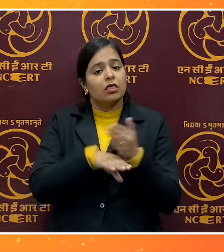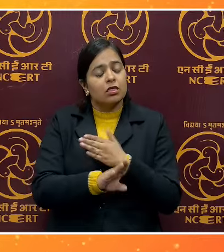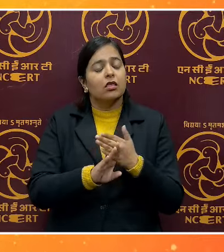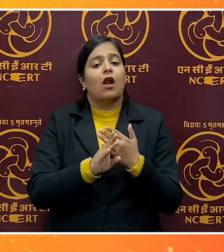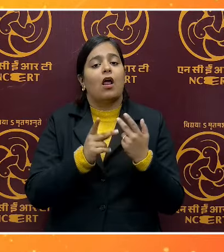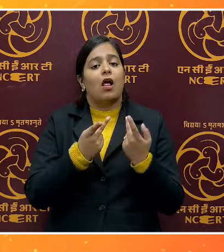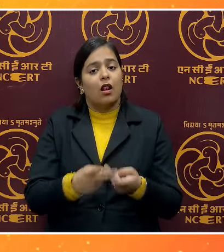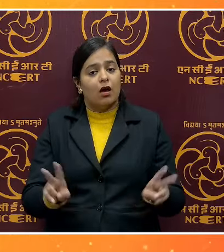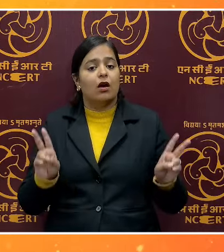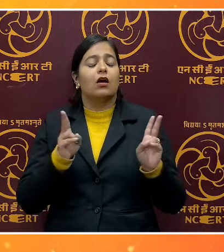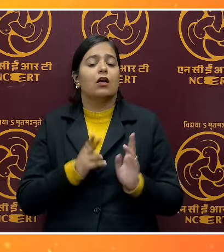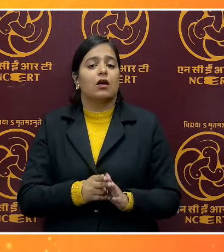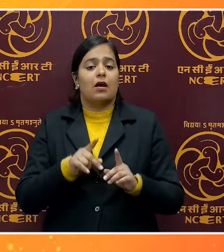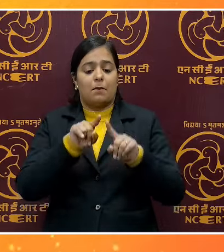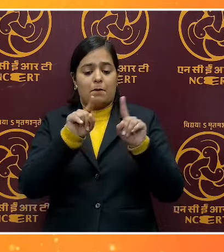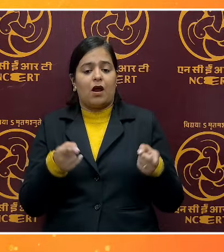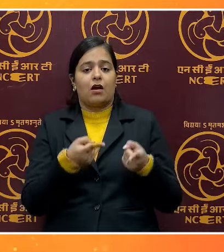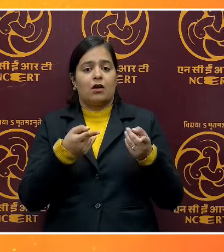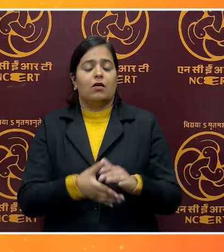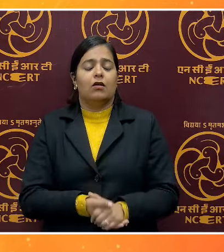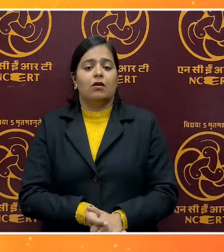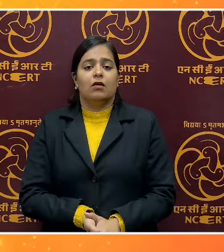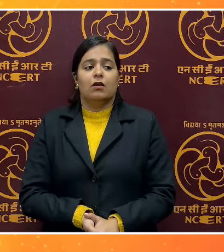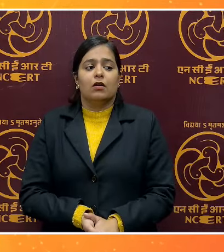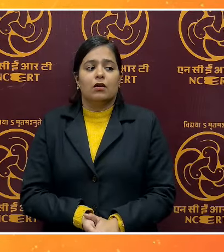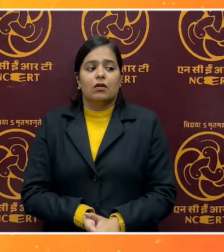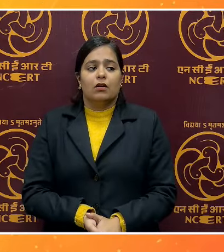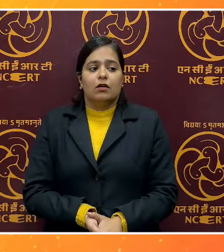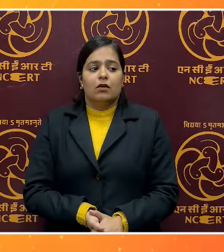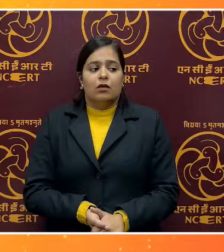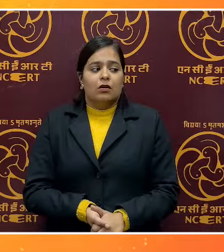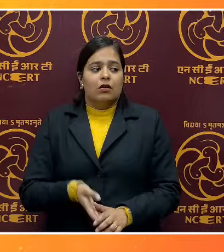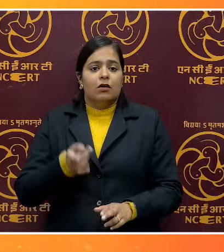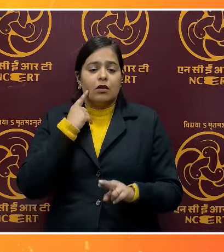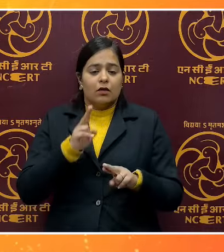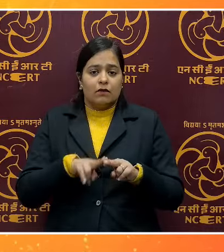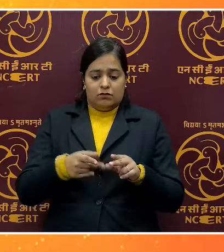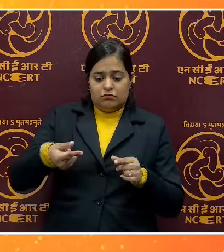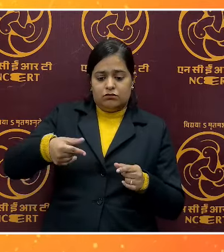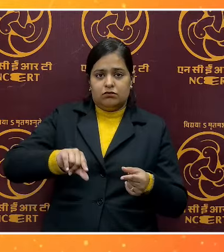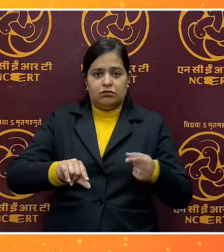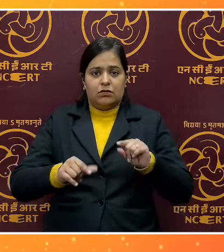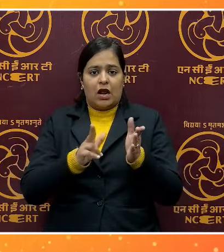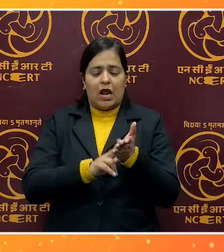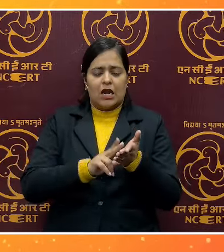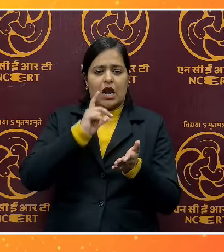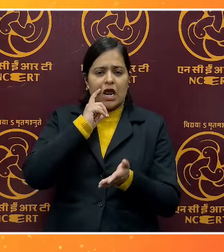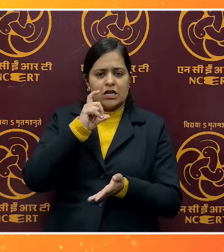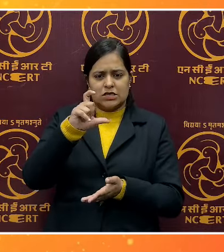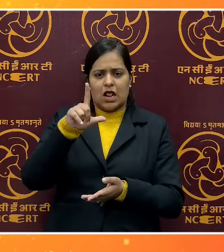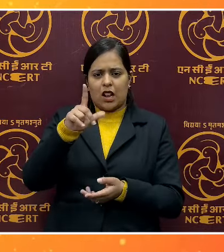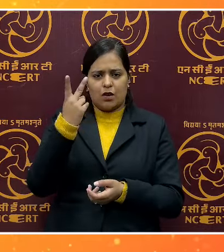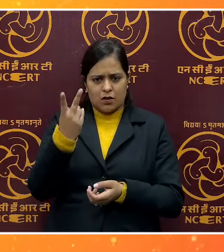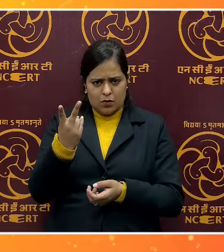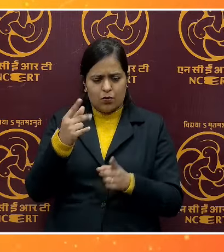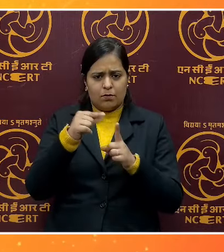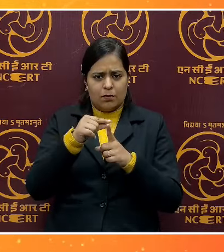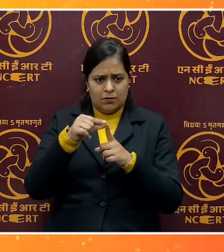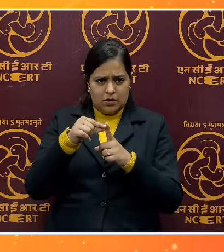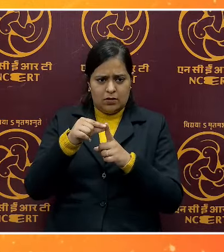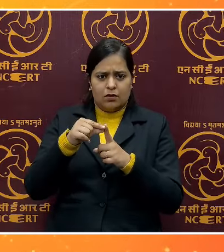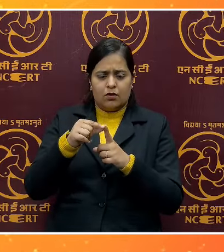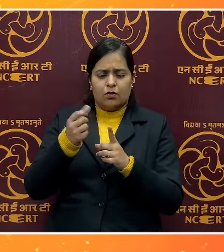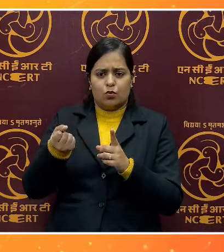Roman here in bracket. In case of this complex NiCl2 PPH3 whole twice, we know